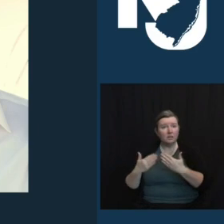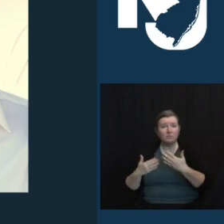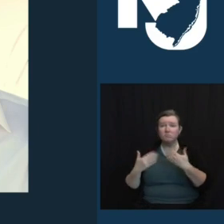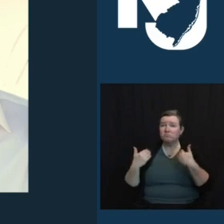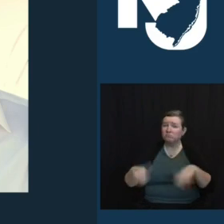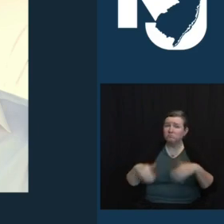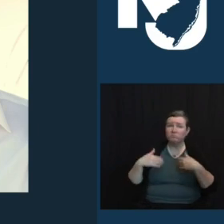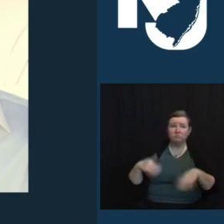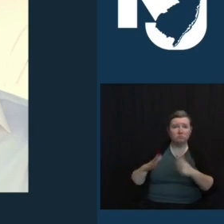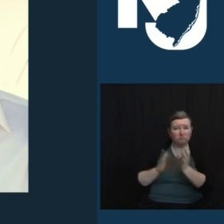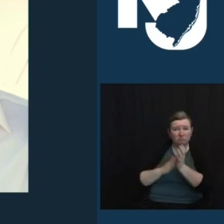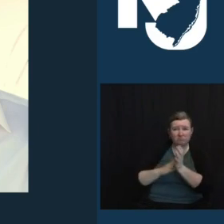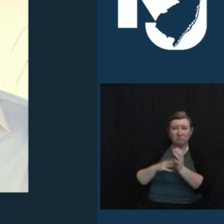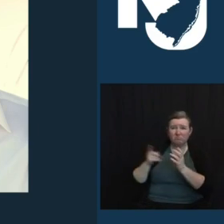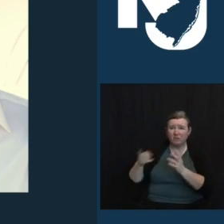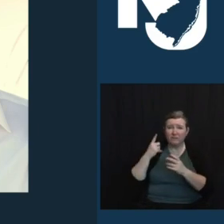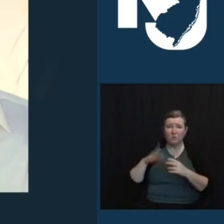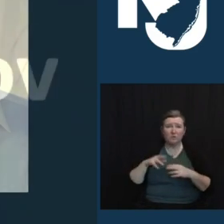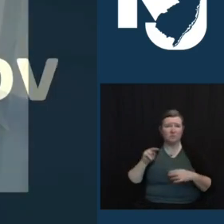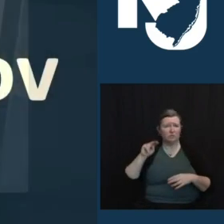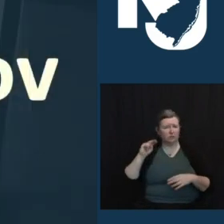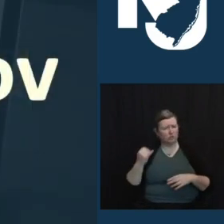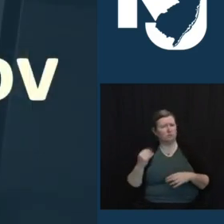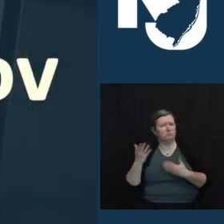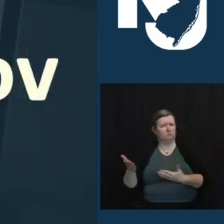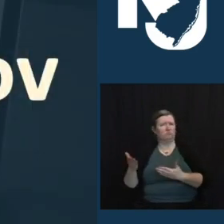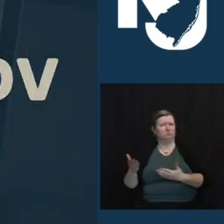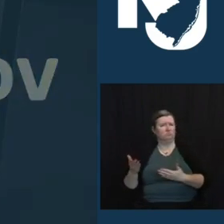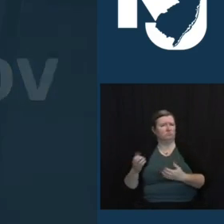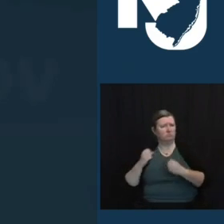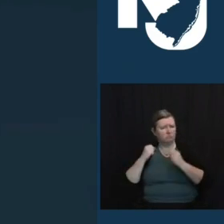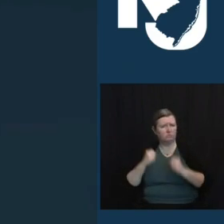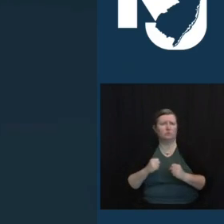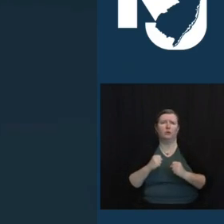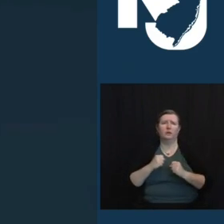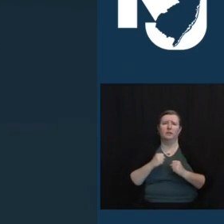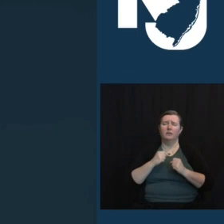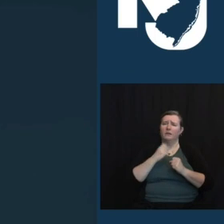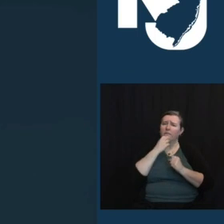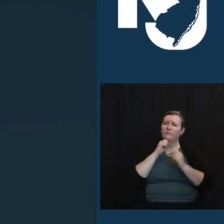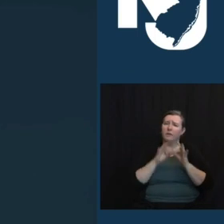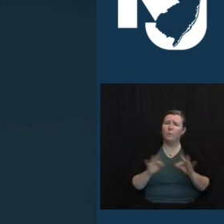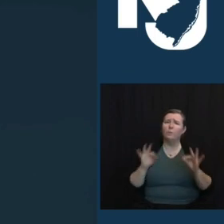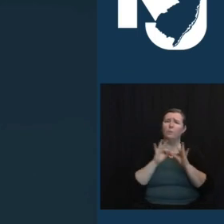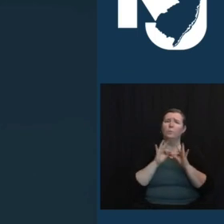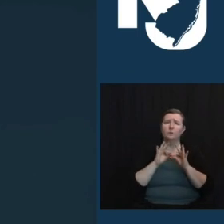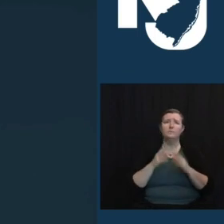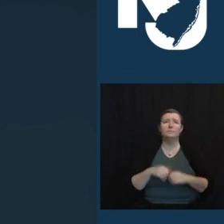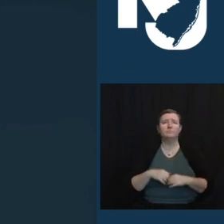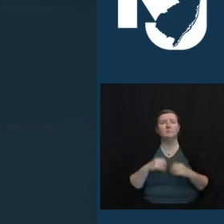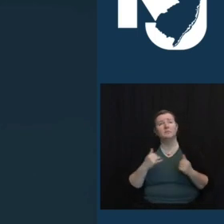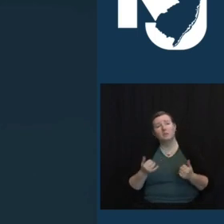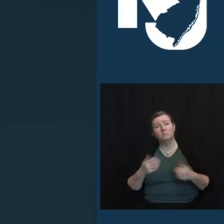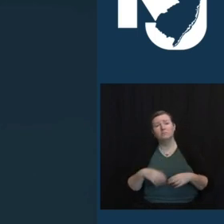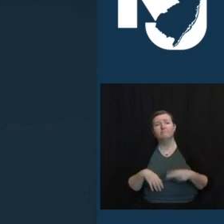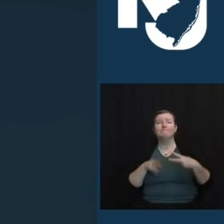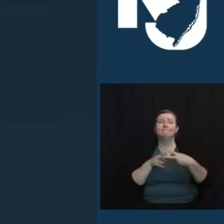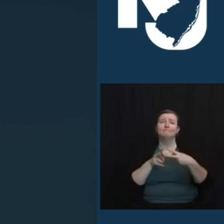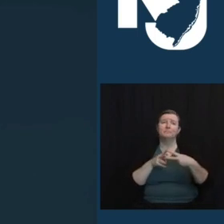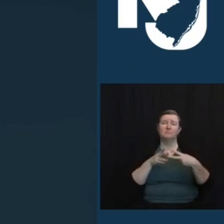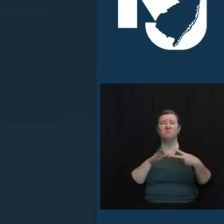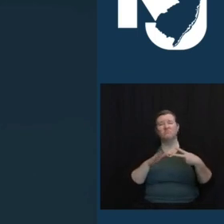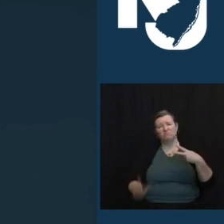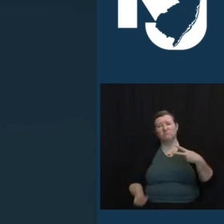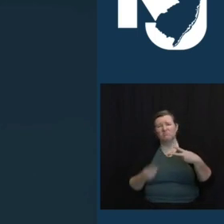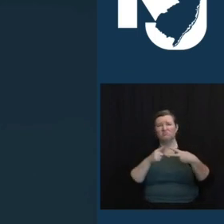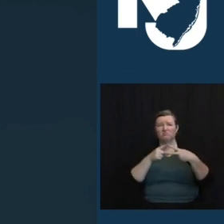values on display. And before I close, a couple of other acknowledgments. First, 2 notable passings. This guy,